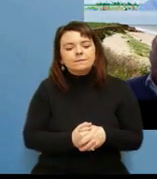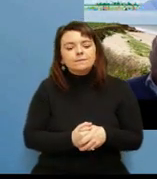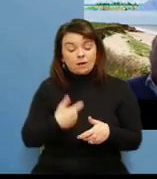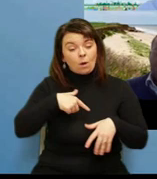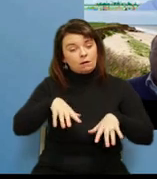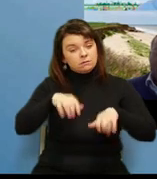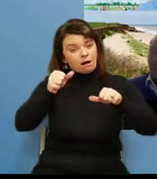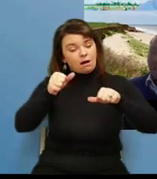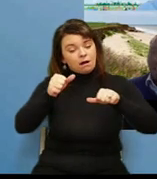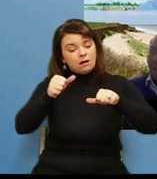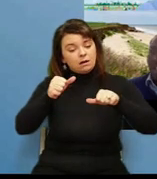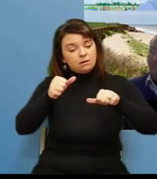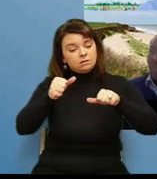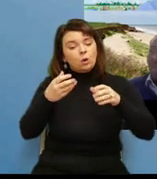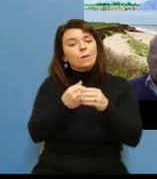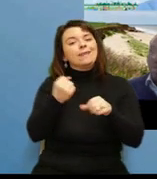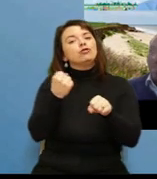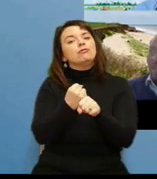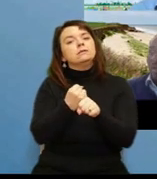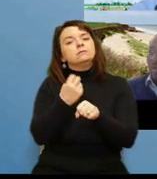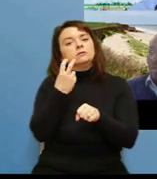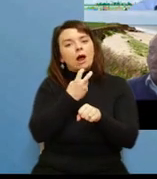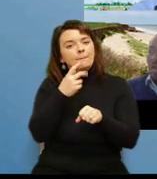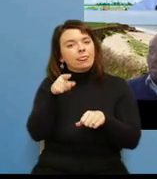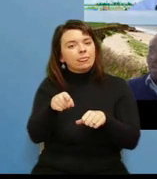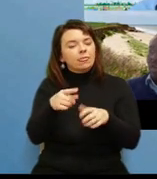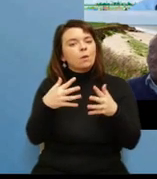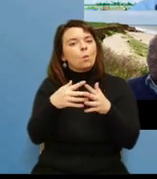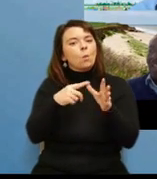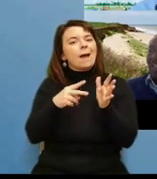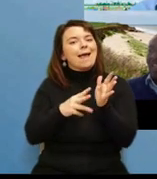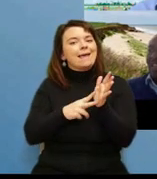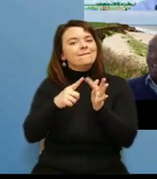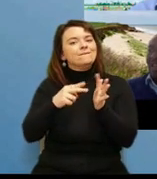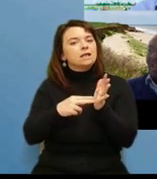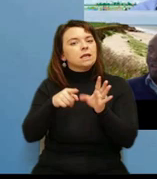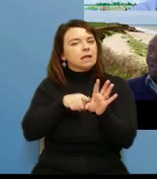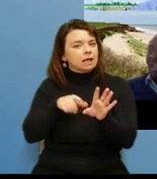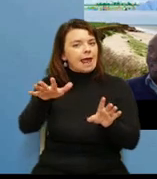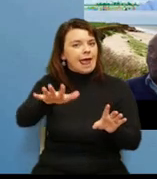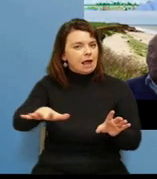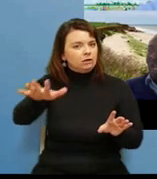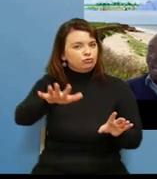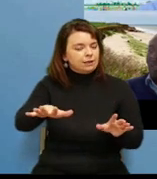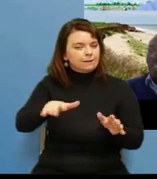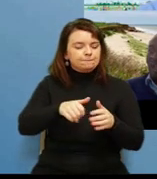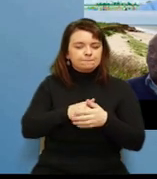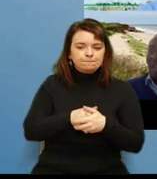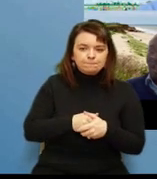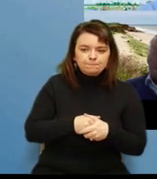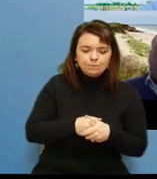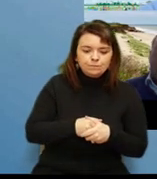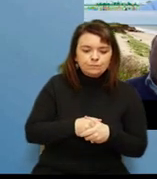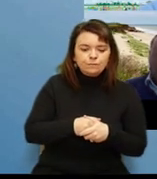If I start with Great Yarmouth and Waveney, you can see that in terms of the